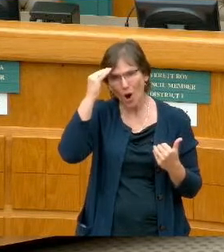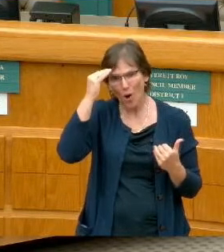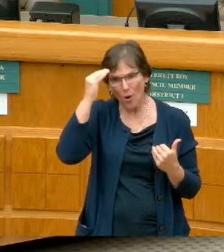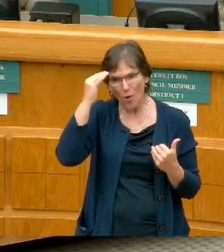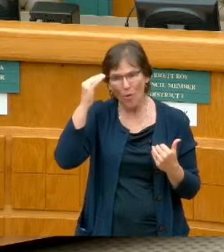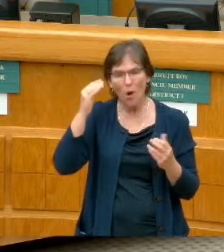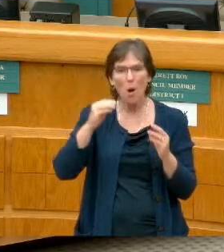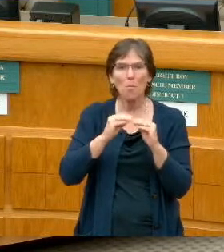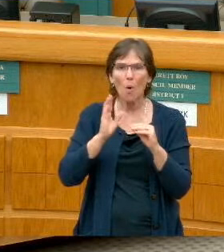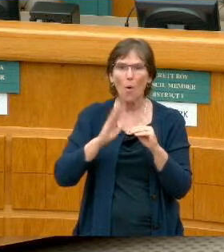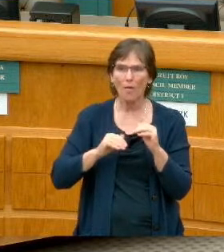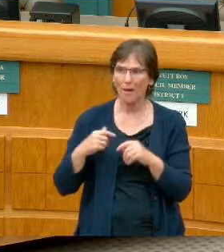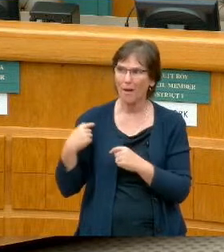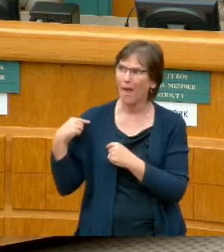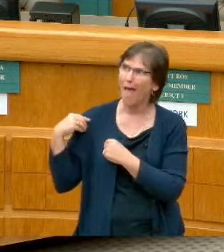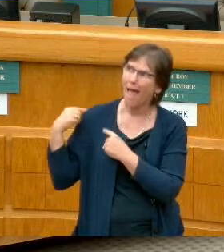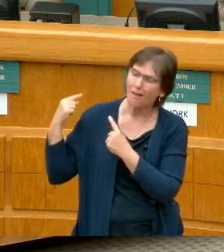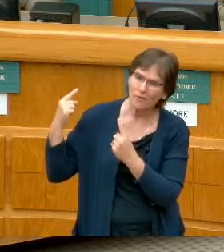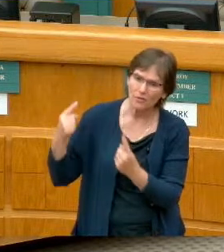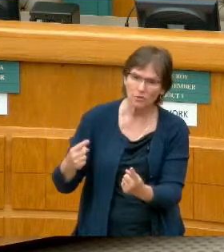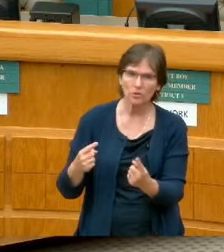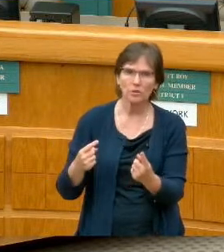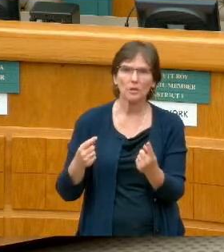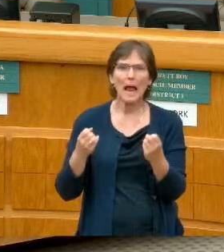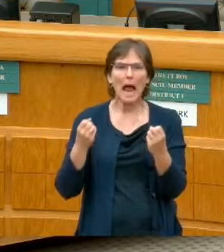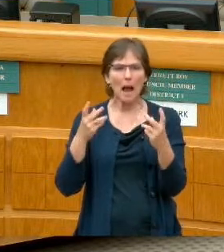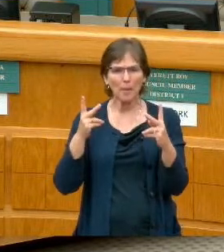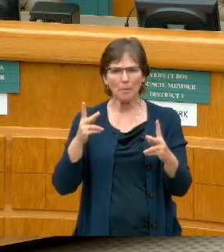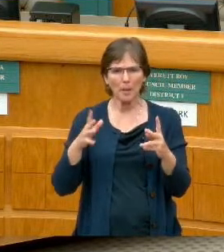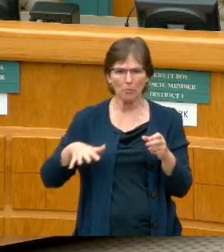us? Our elderly, those that are immune